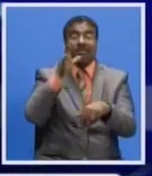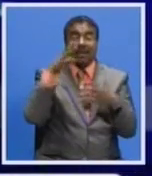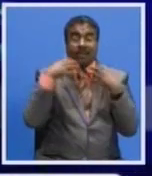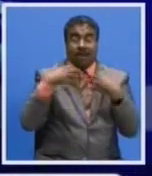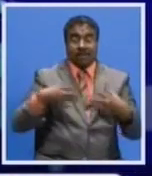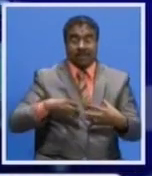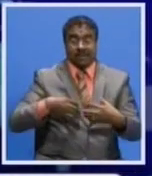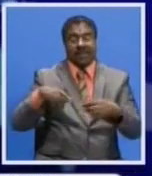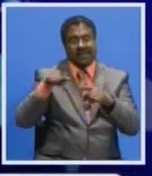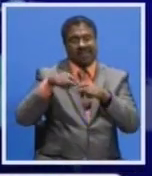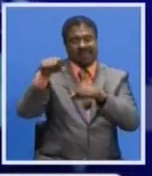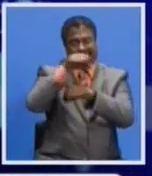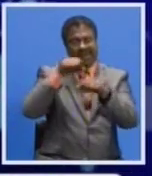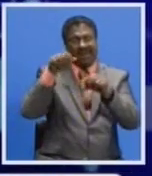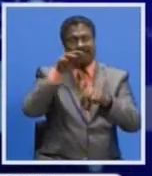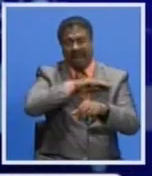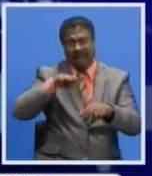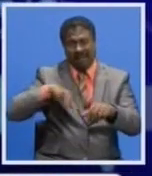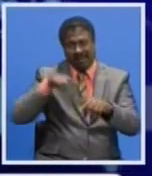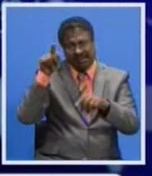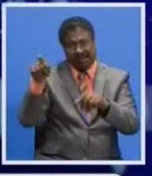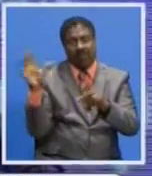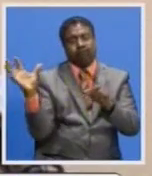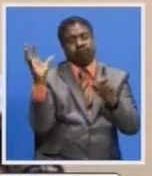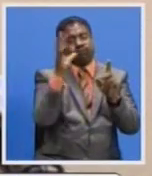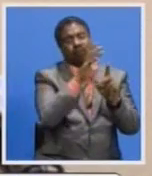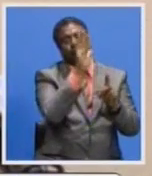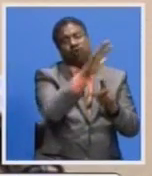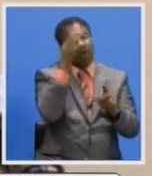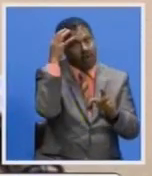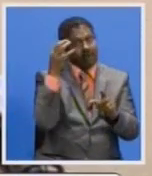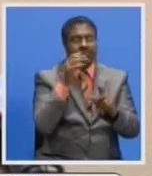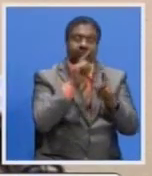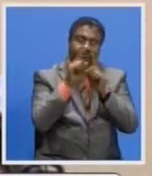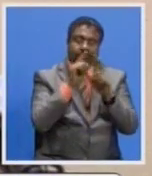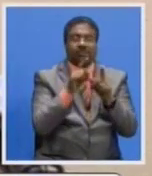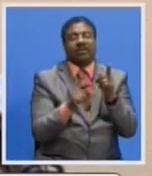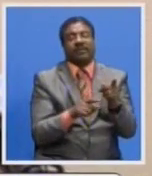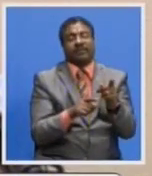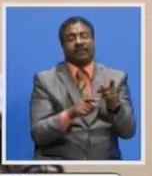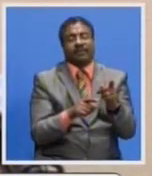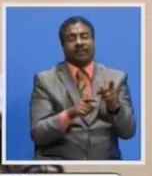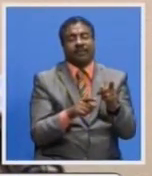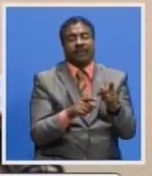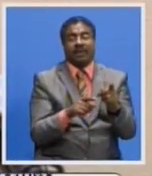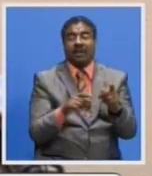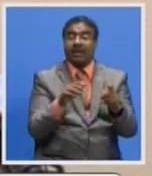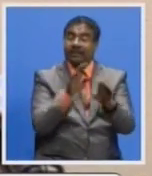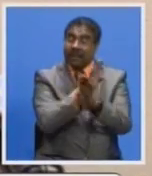senior members of the clergy. Since the declaration of Zambia as a Christian nation in